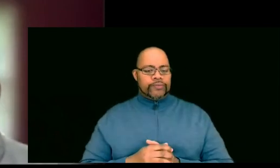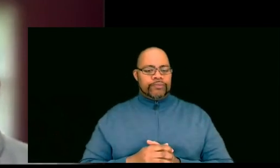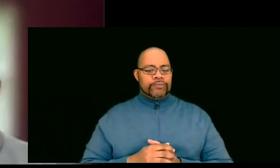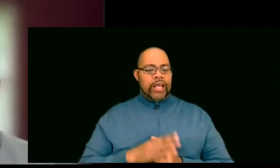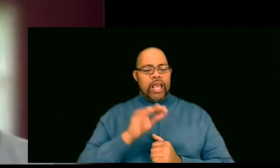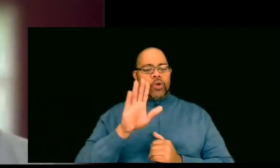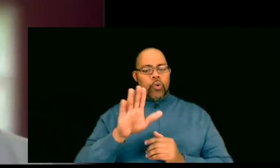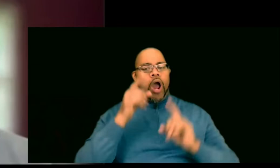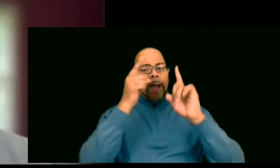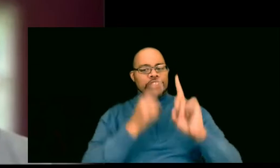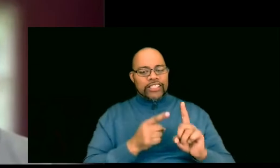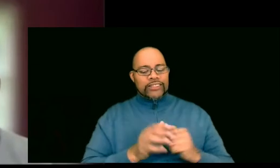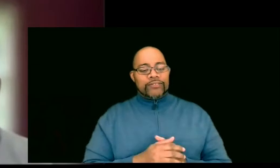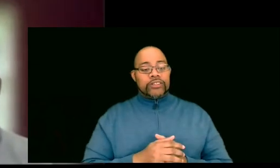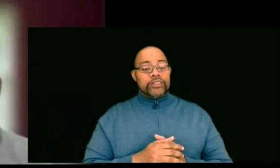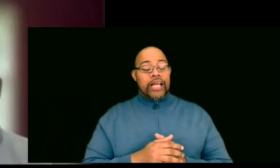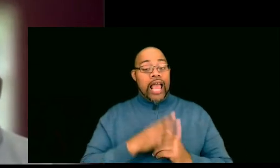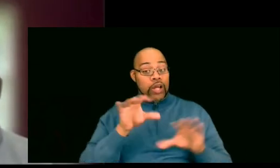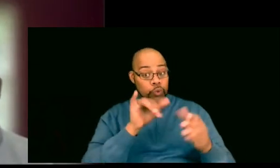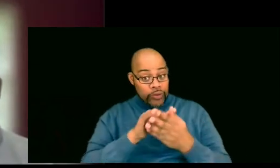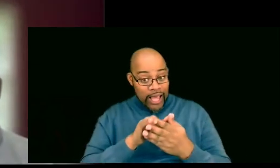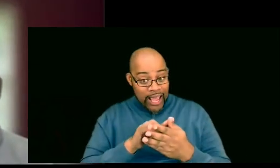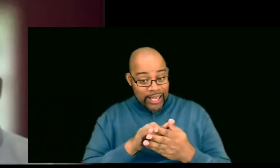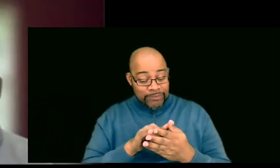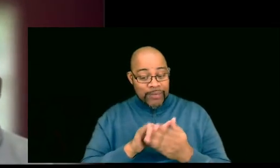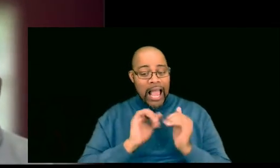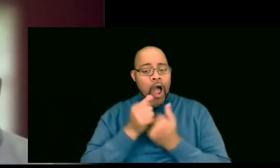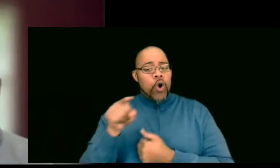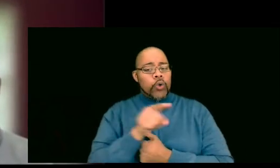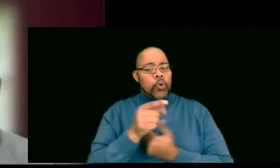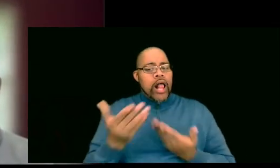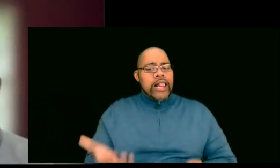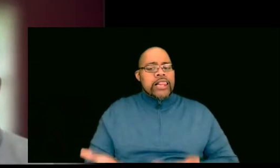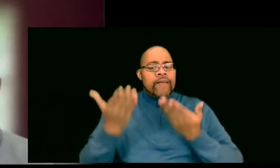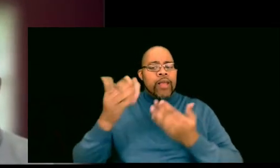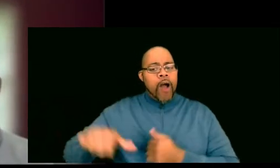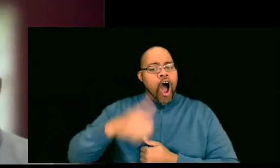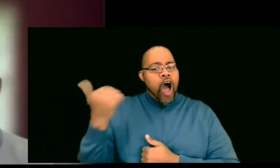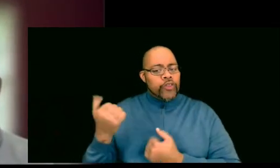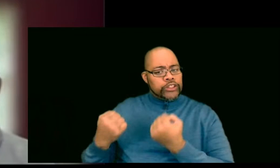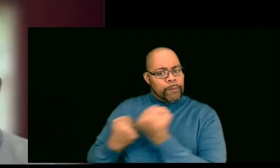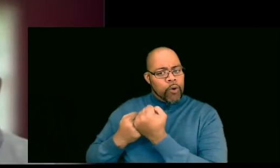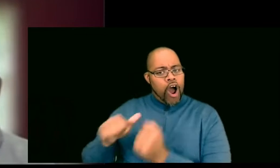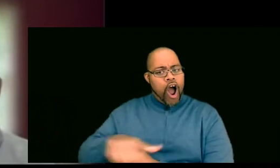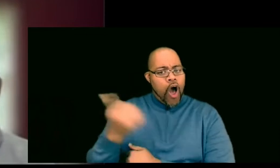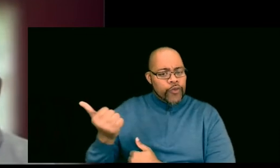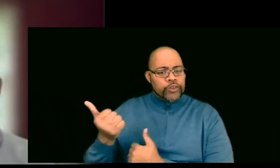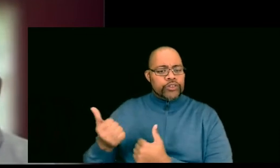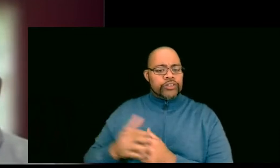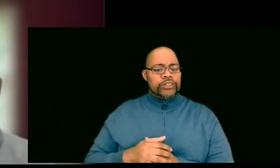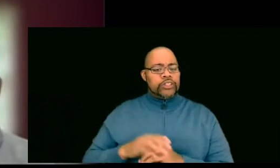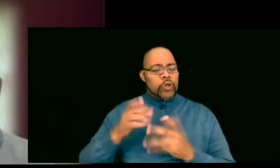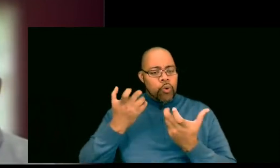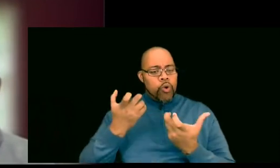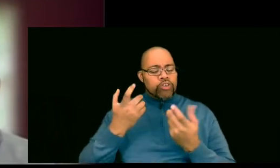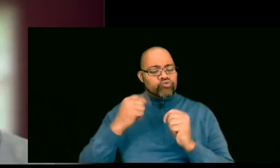your goals, and your objectives. And in doing that, how are you lifting others? And in